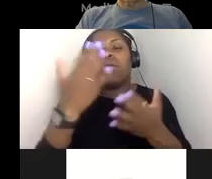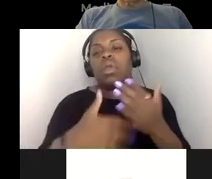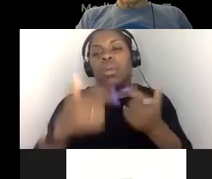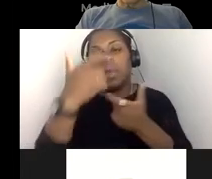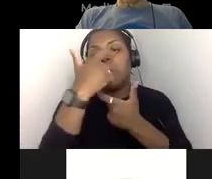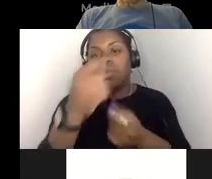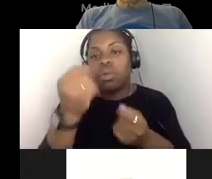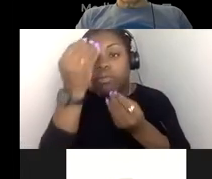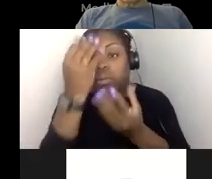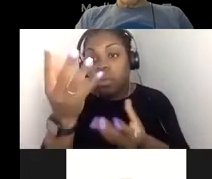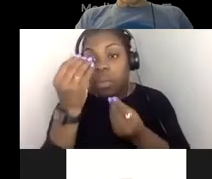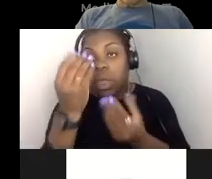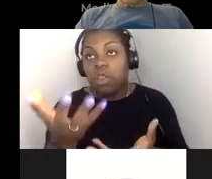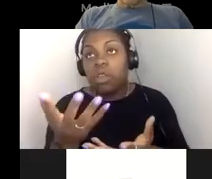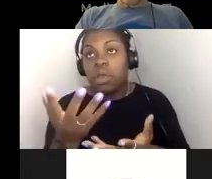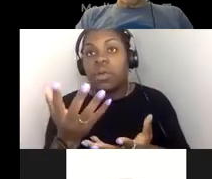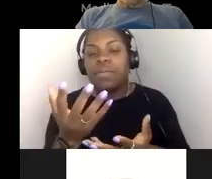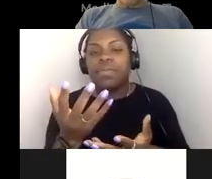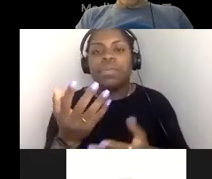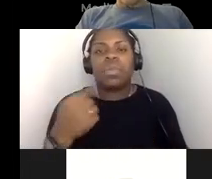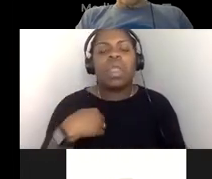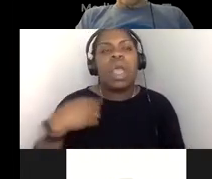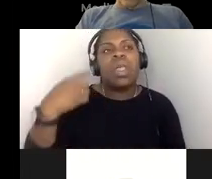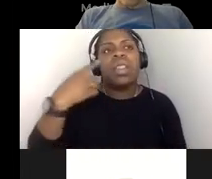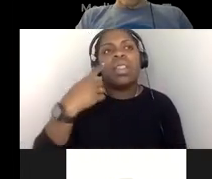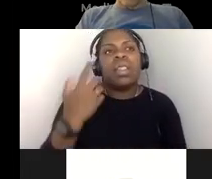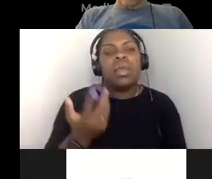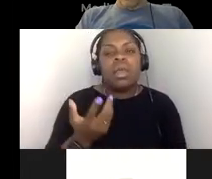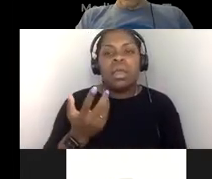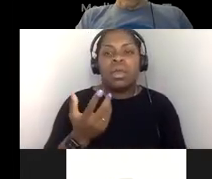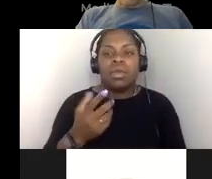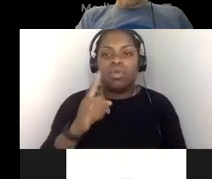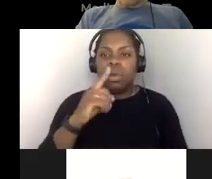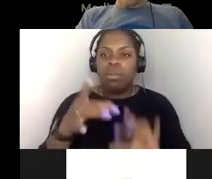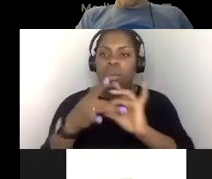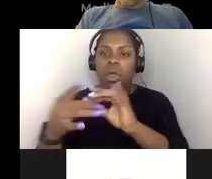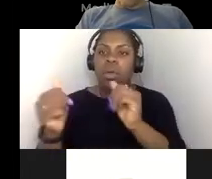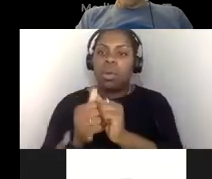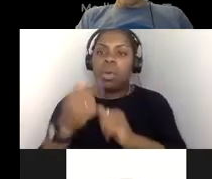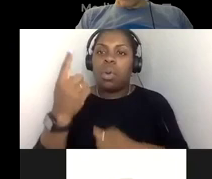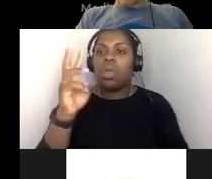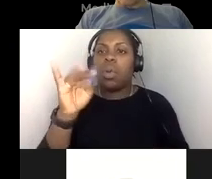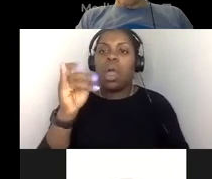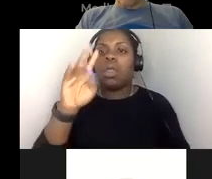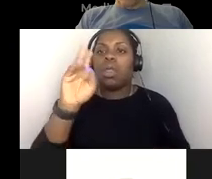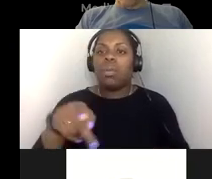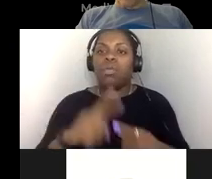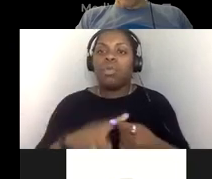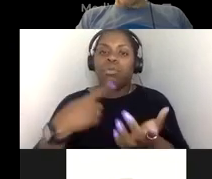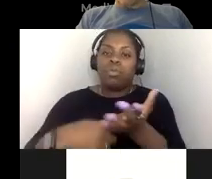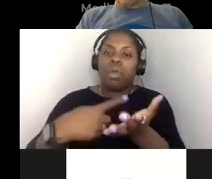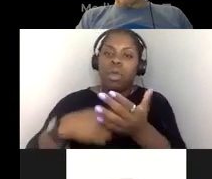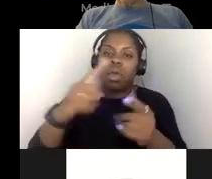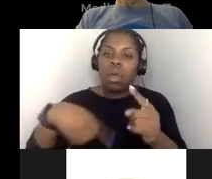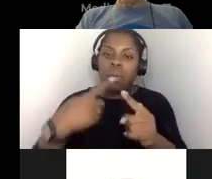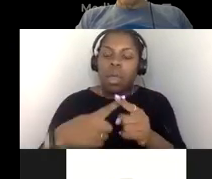information. I think Teresa and Dulani want to wind up with some to talk a little bit more